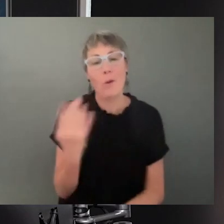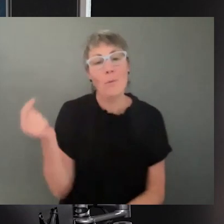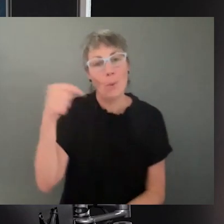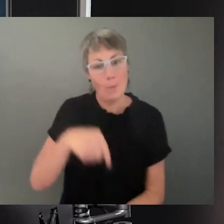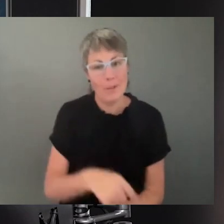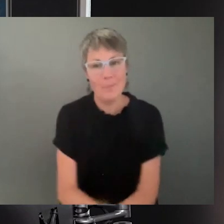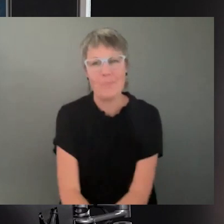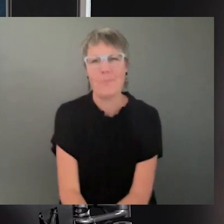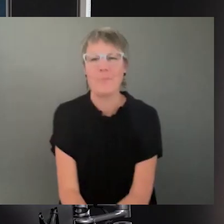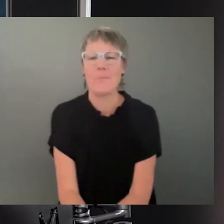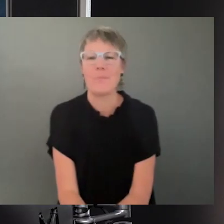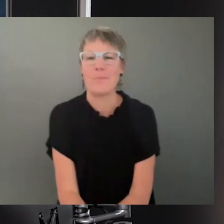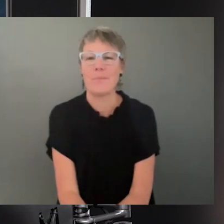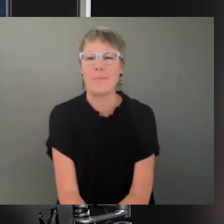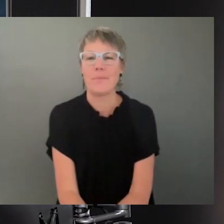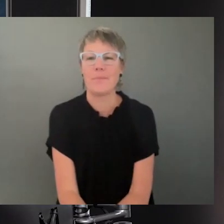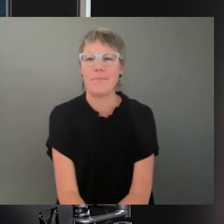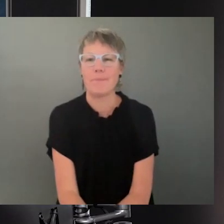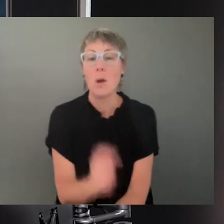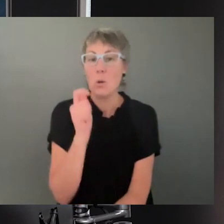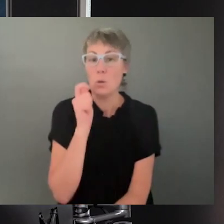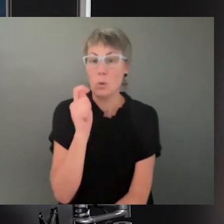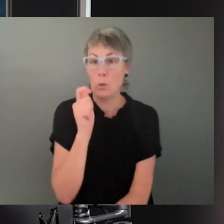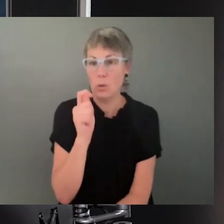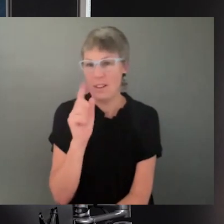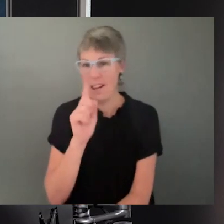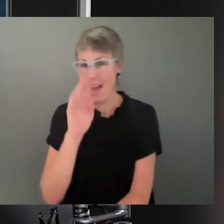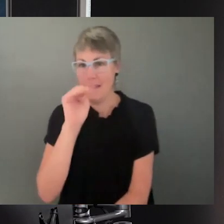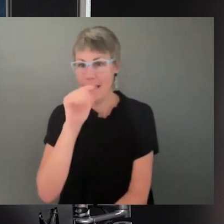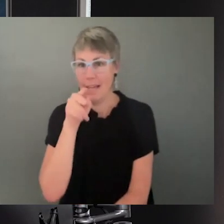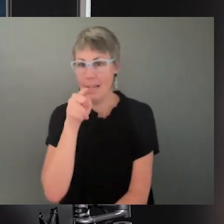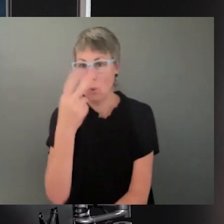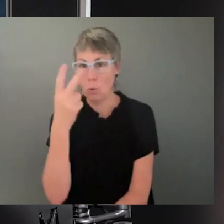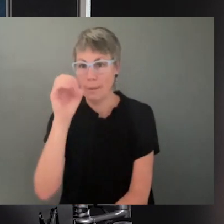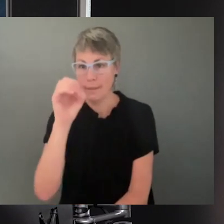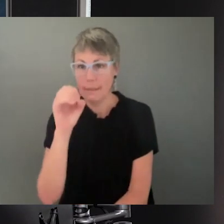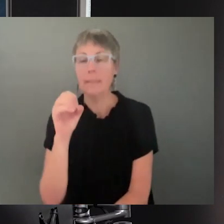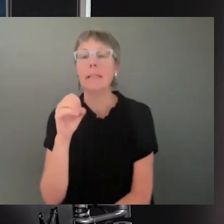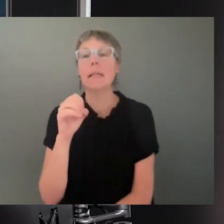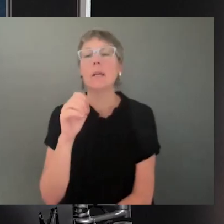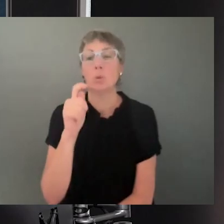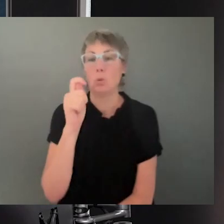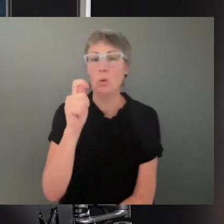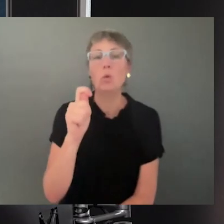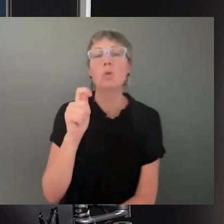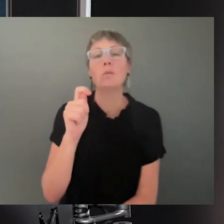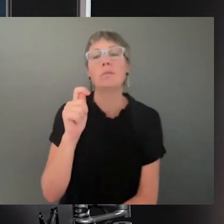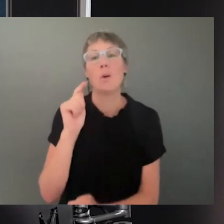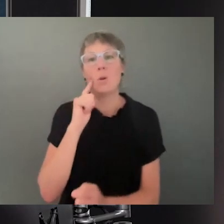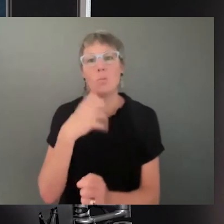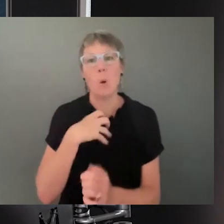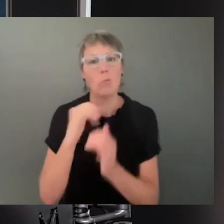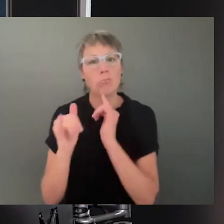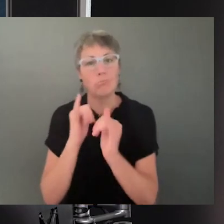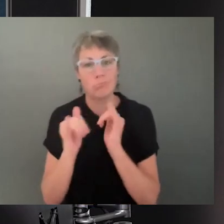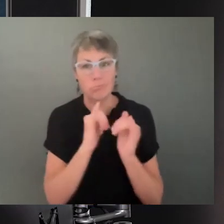the Centre for Disability Research and Policy at the University of Sydney. Thanks for your time today. My pleasure. Thank you. Thank you. Coming up to 20 past 10